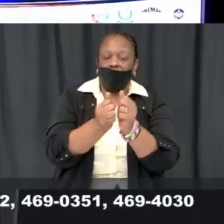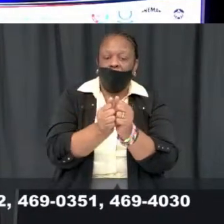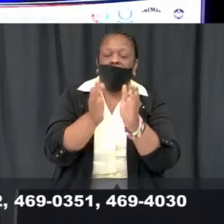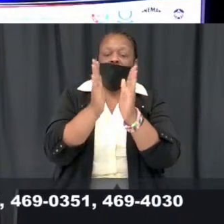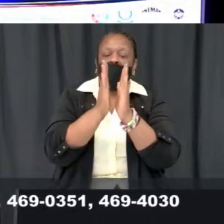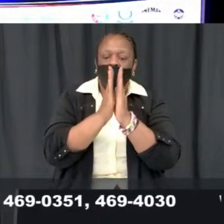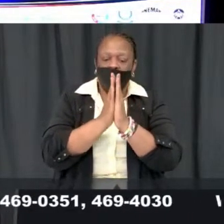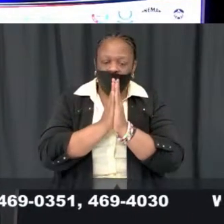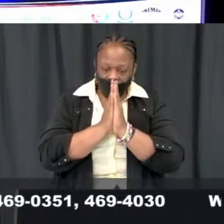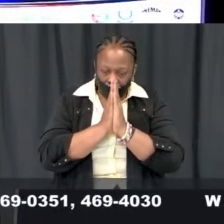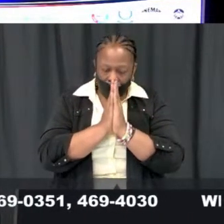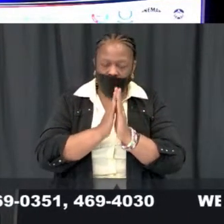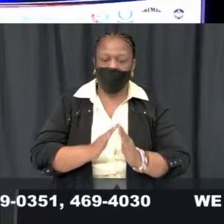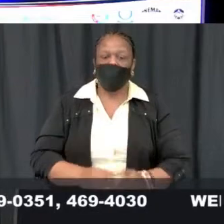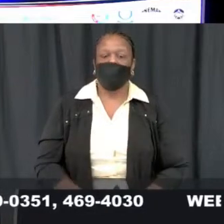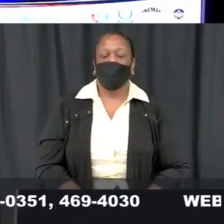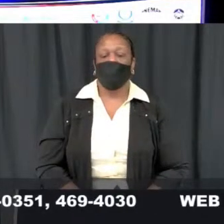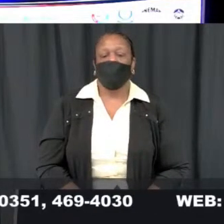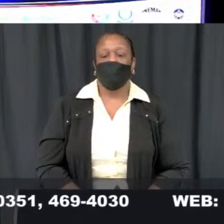a prayer,